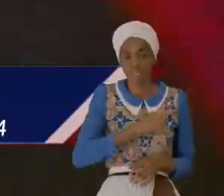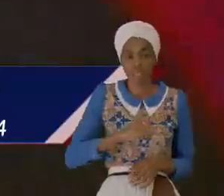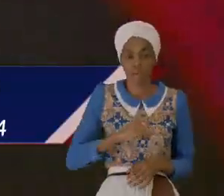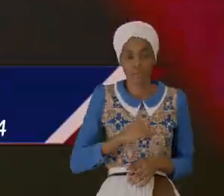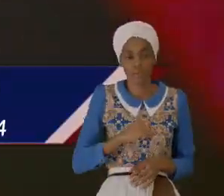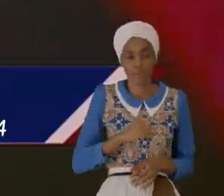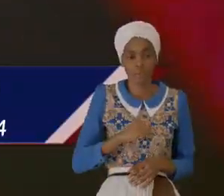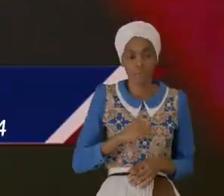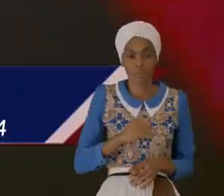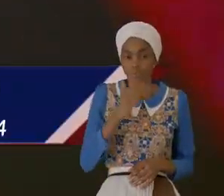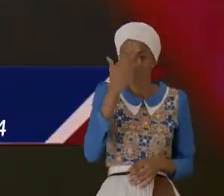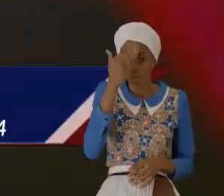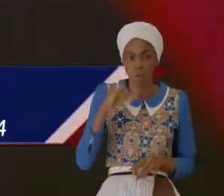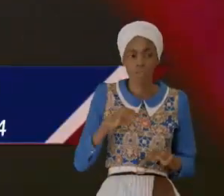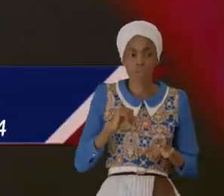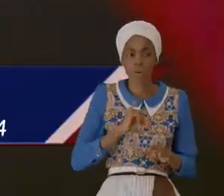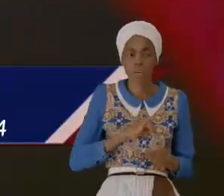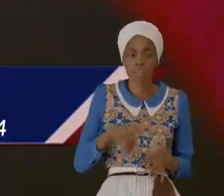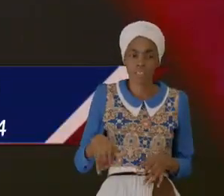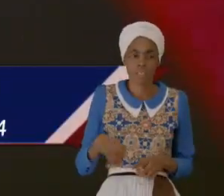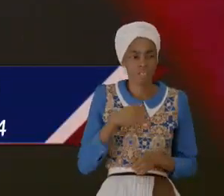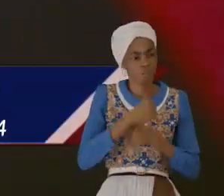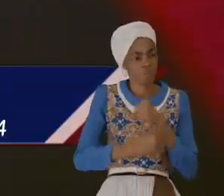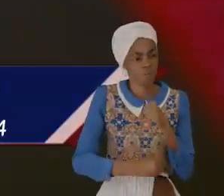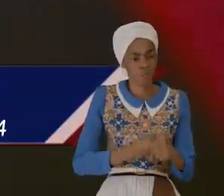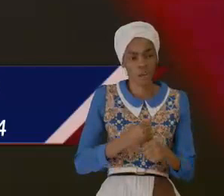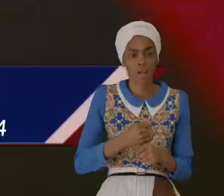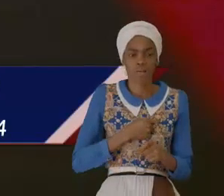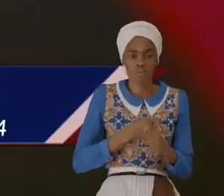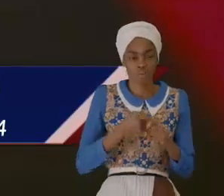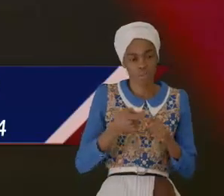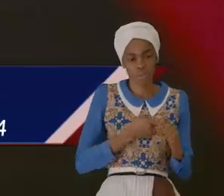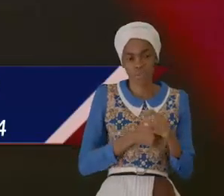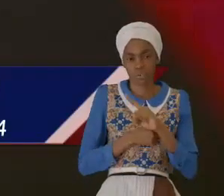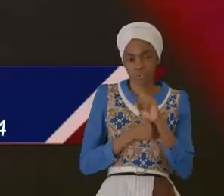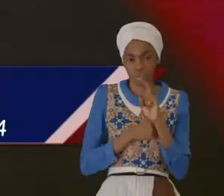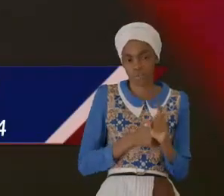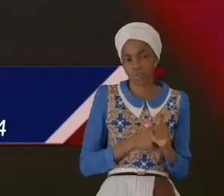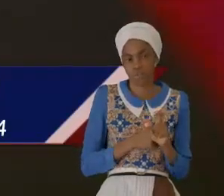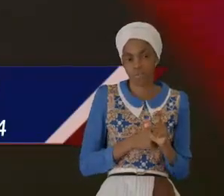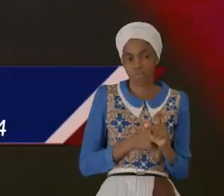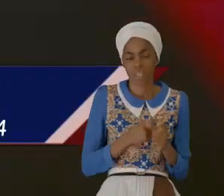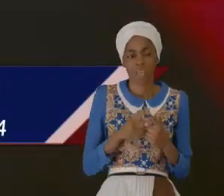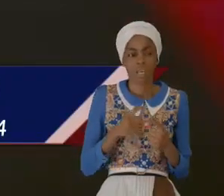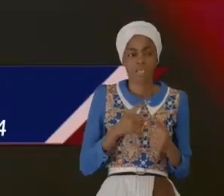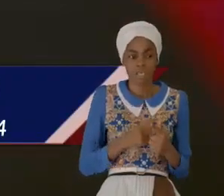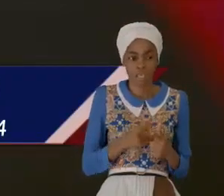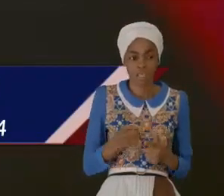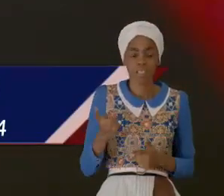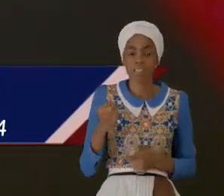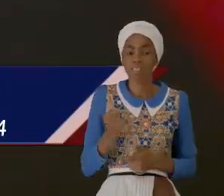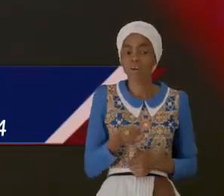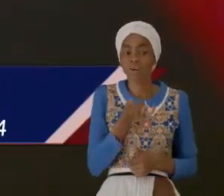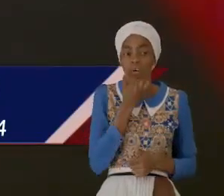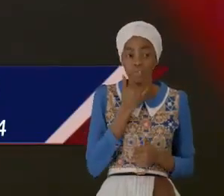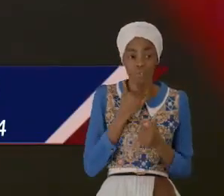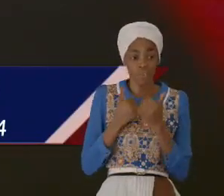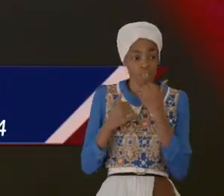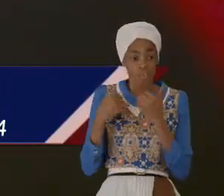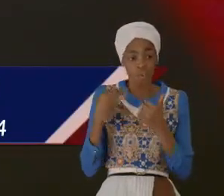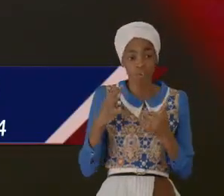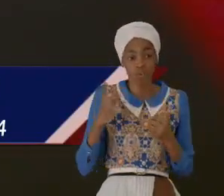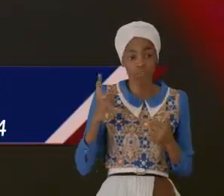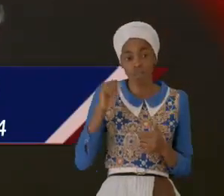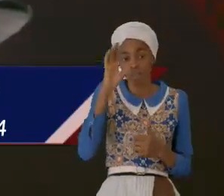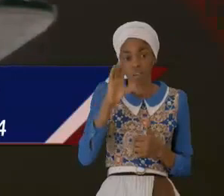circumcision, why do I yet suffer persecution? Then, if the offense